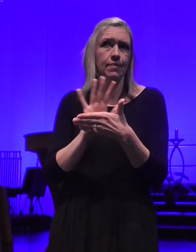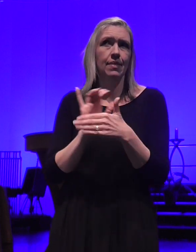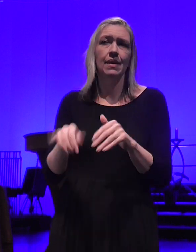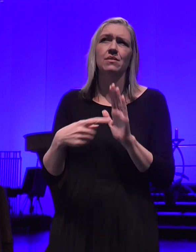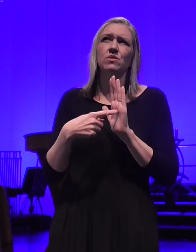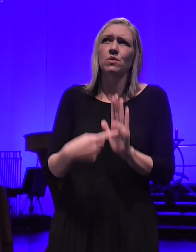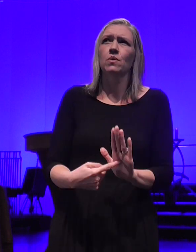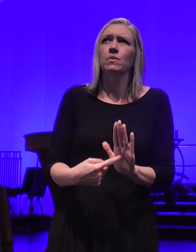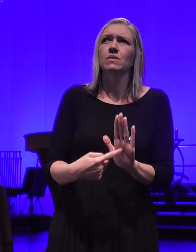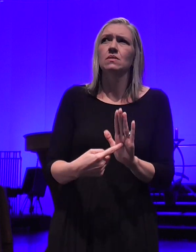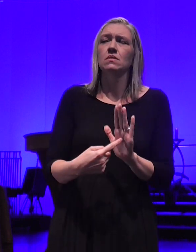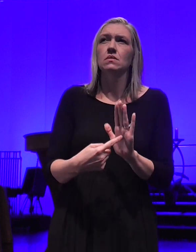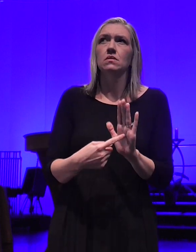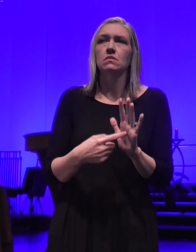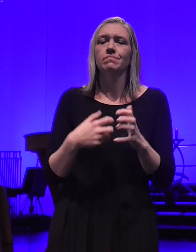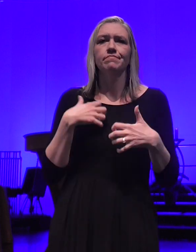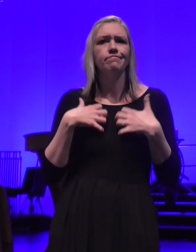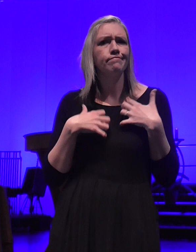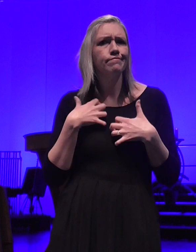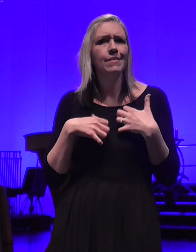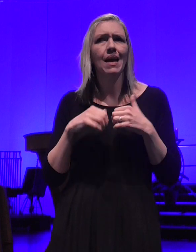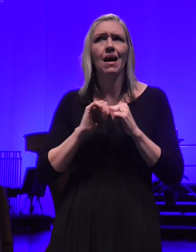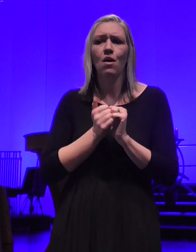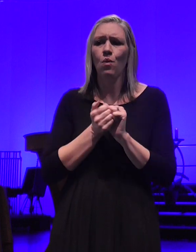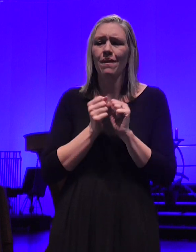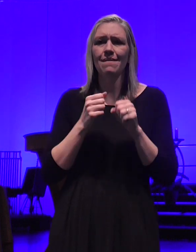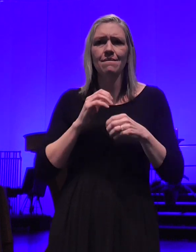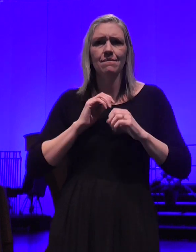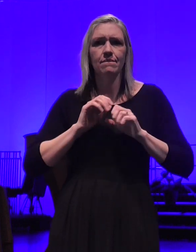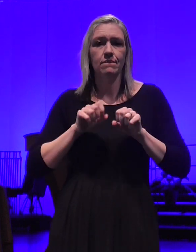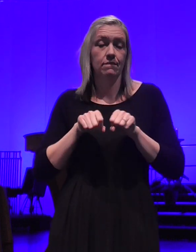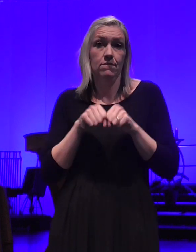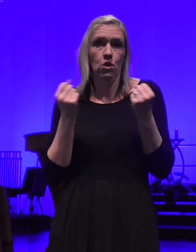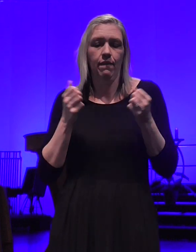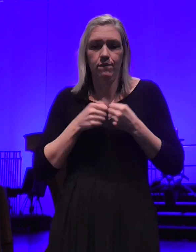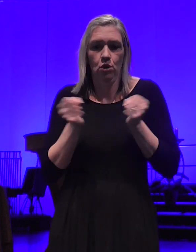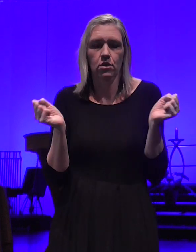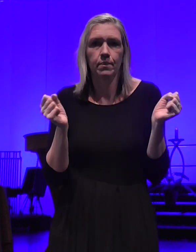the sordid vulnerability of living.